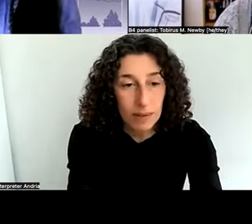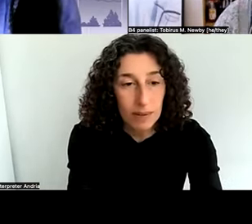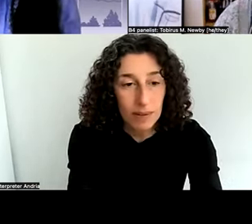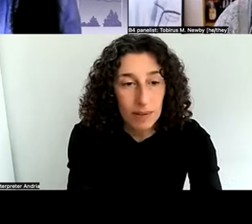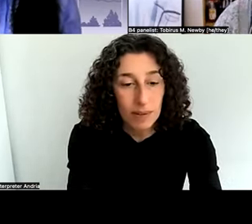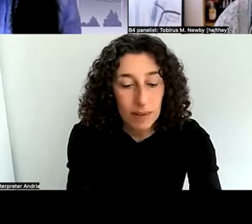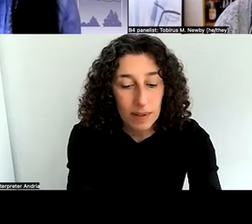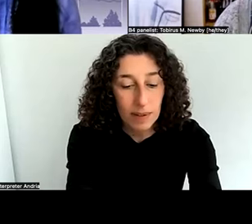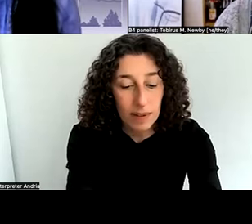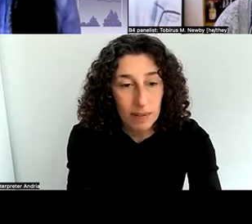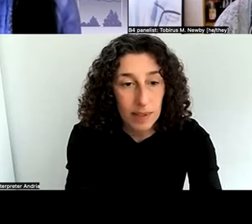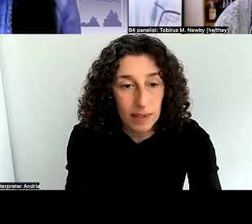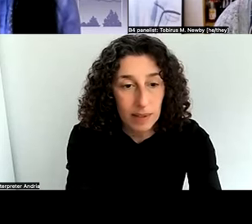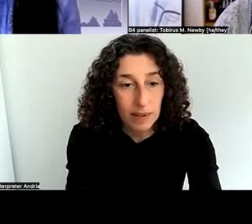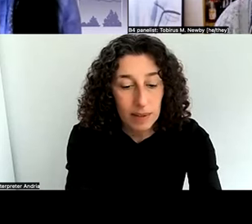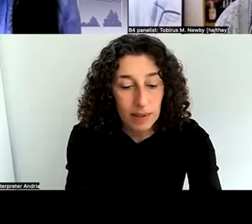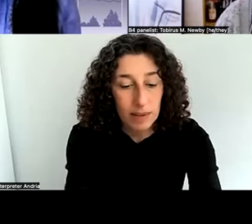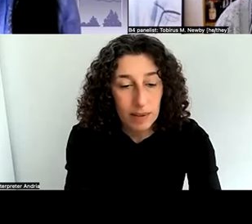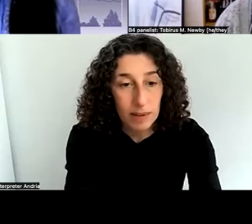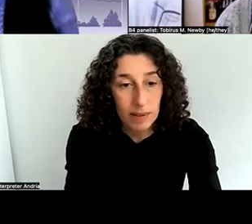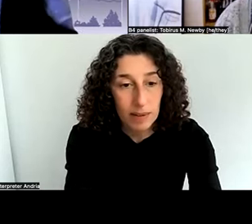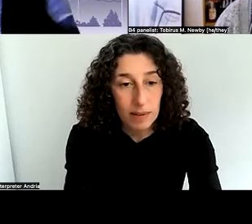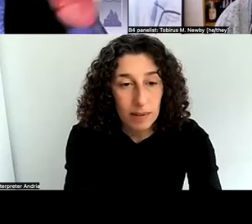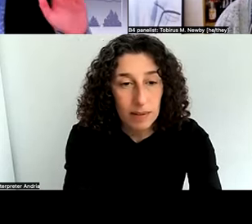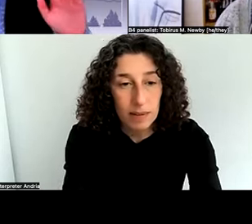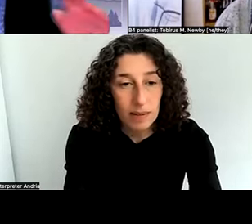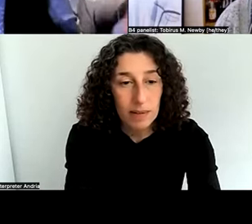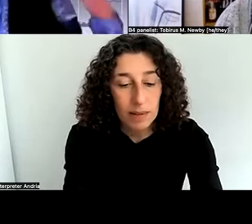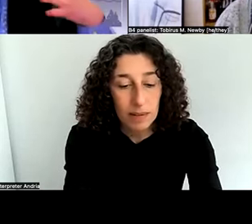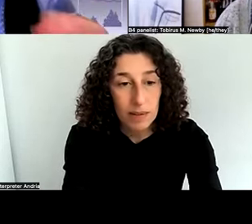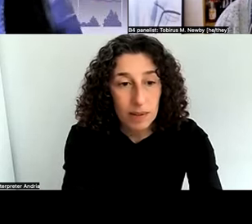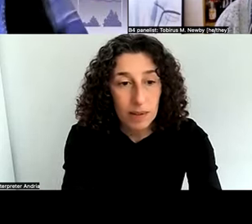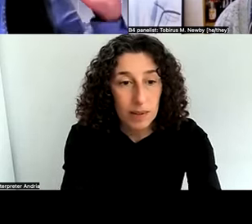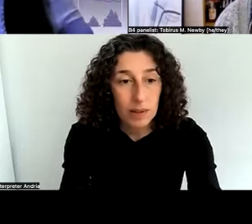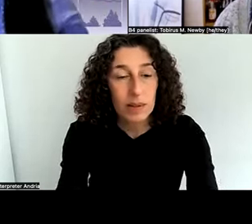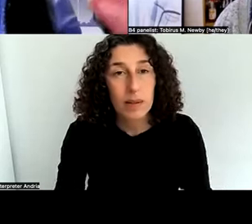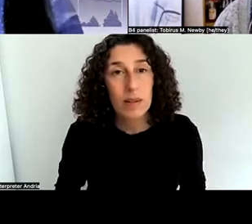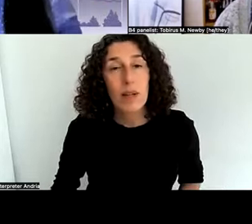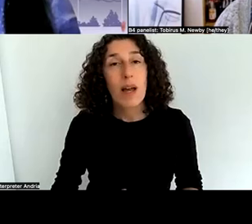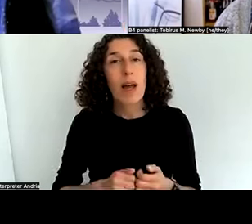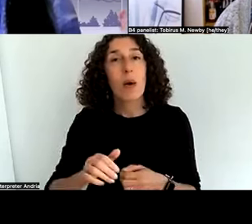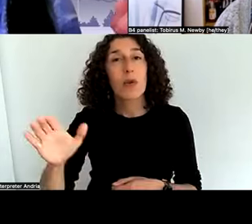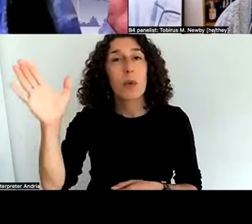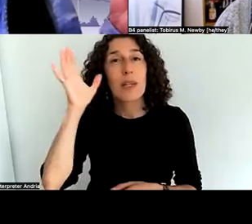sort of like how we do that at different levels, like whether I'm listening to the person sitting next to me, or